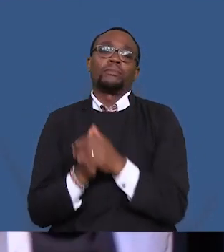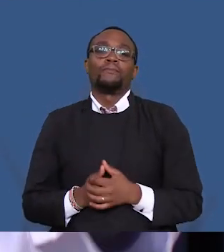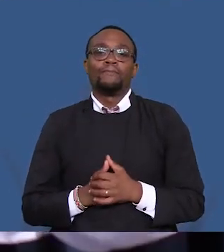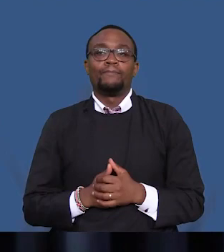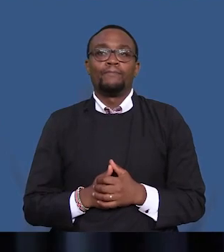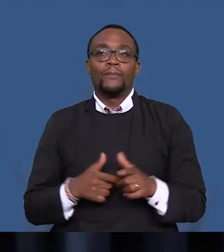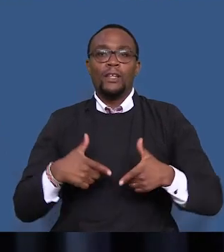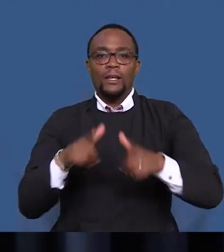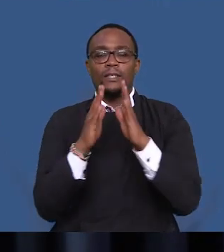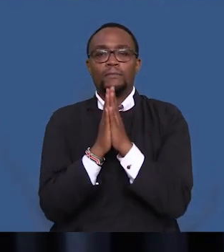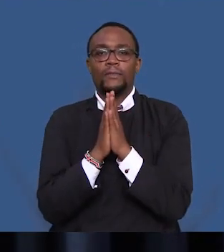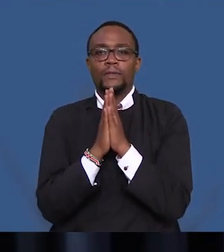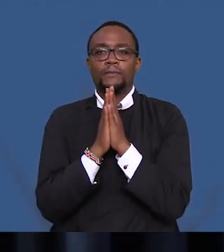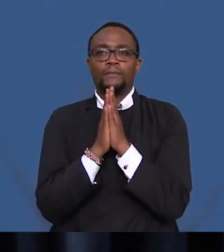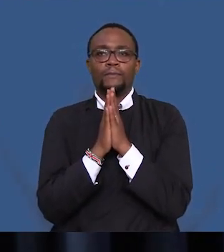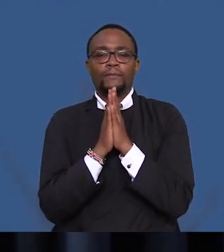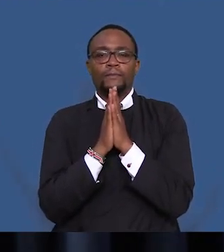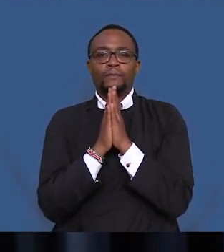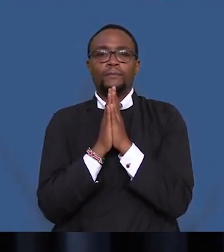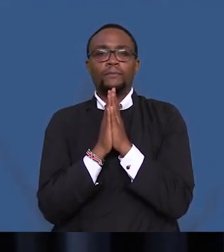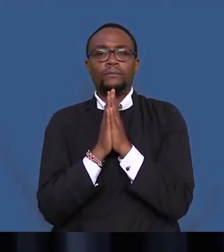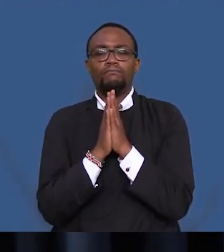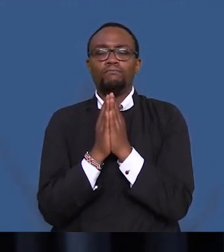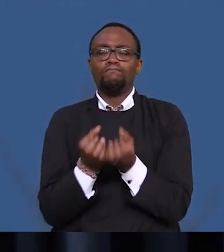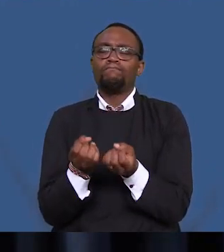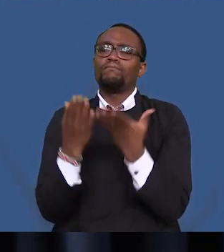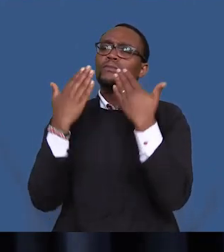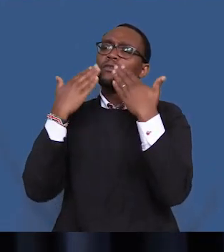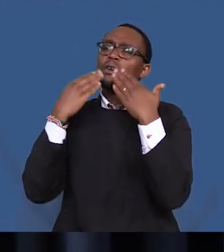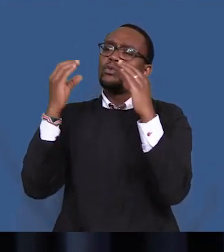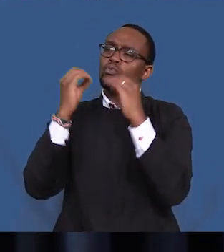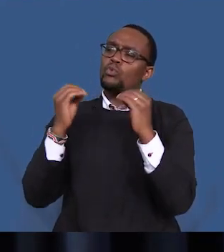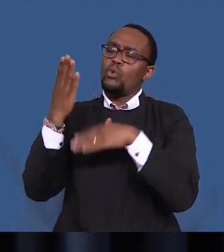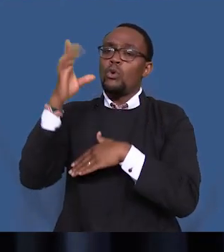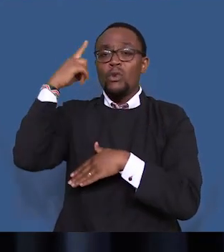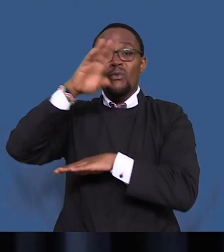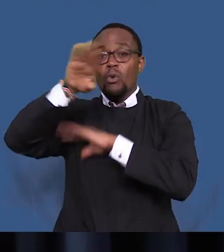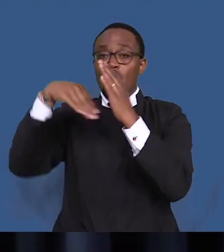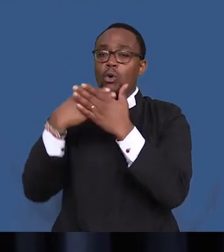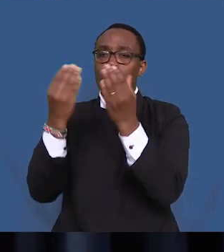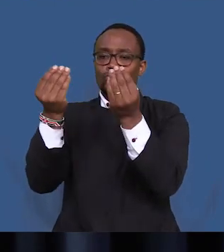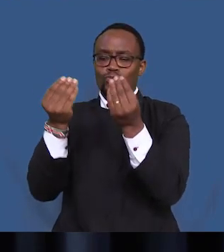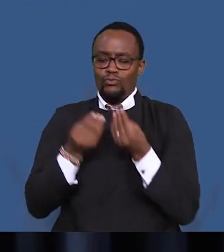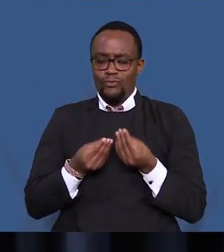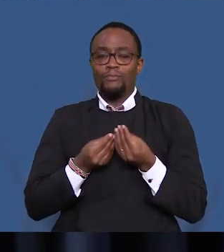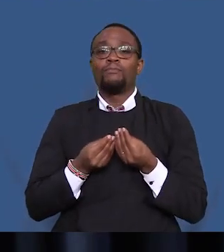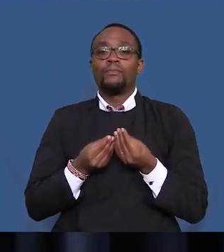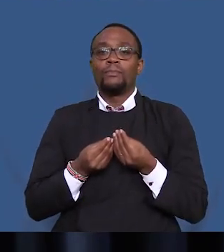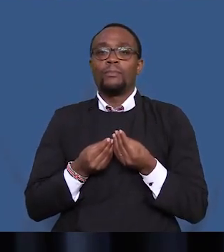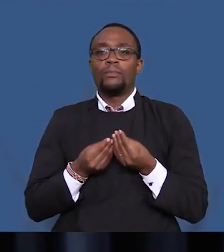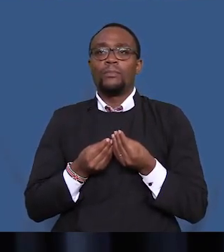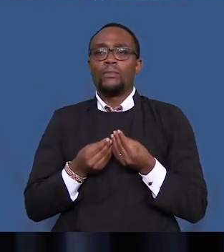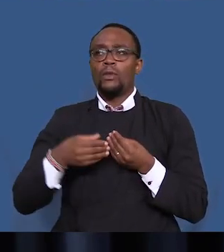Let us pray. We give thanks, O God, for all that you have given us. Pour out